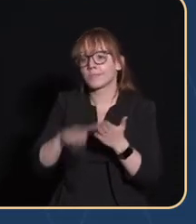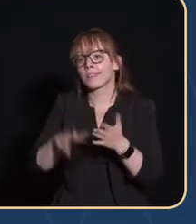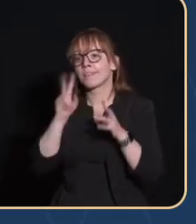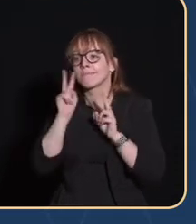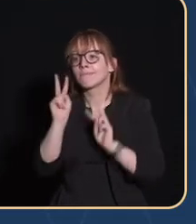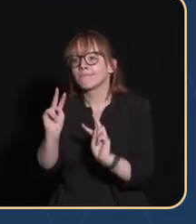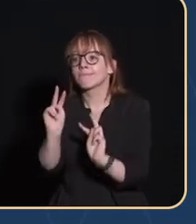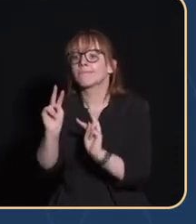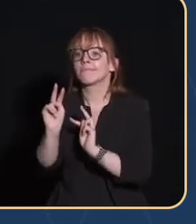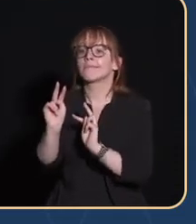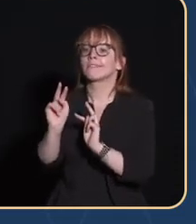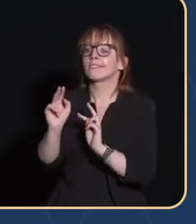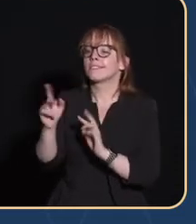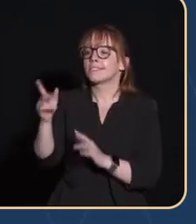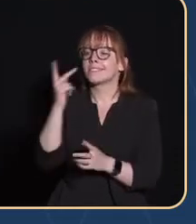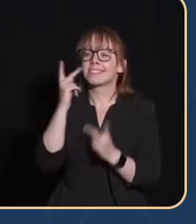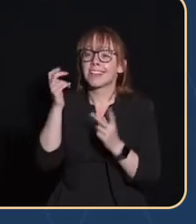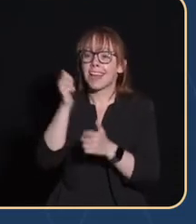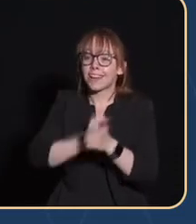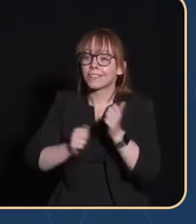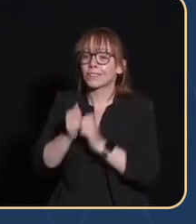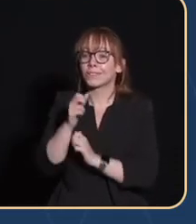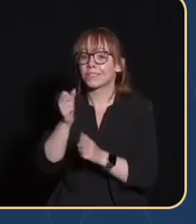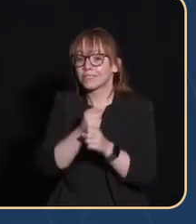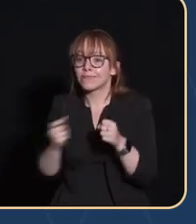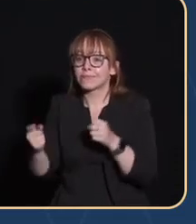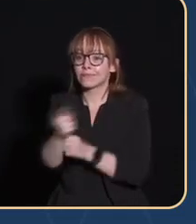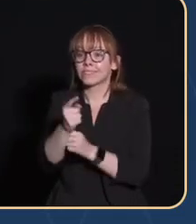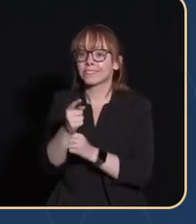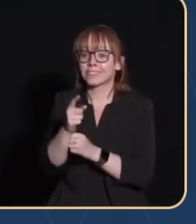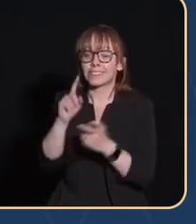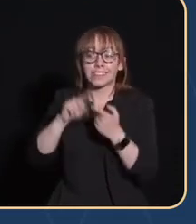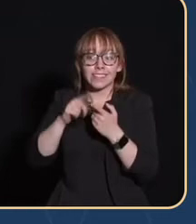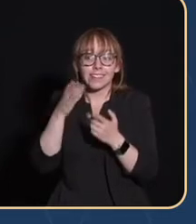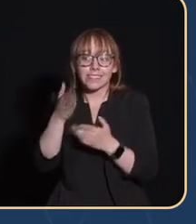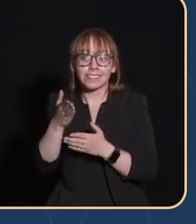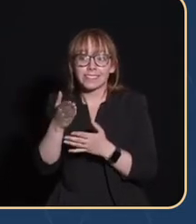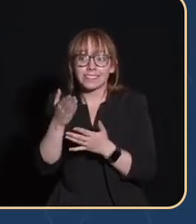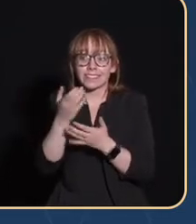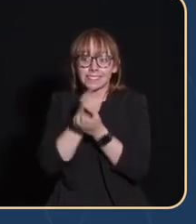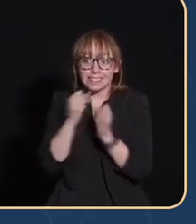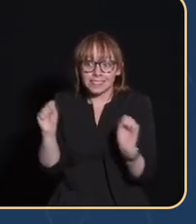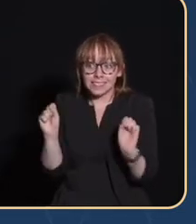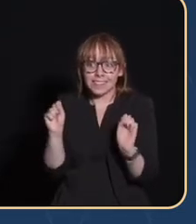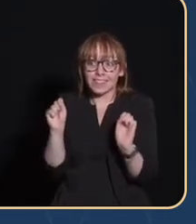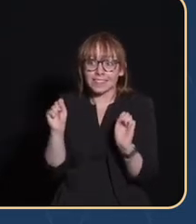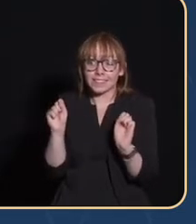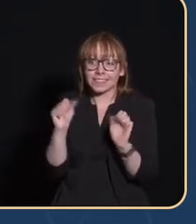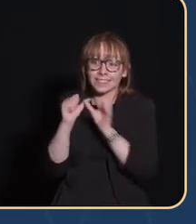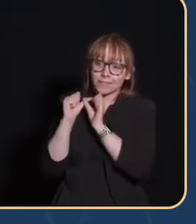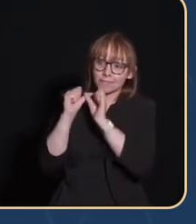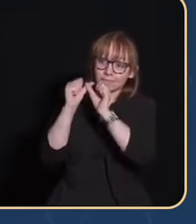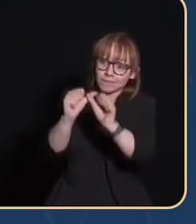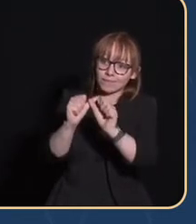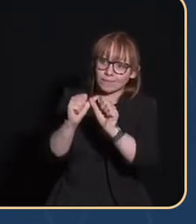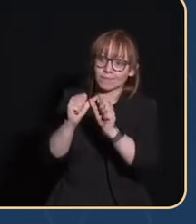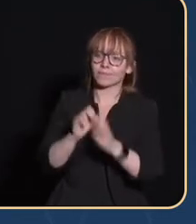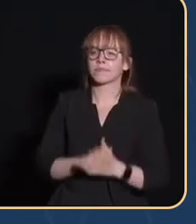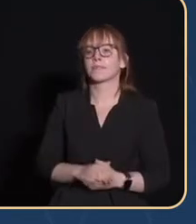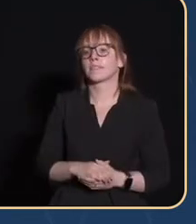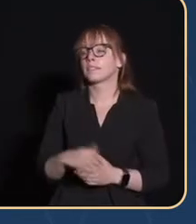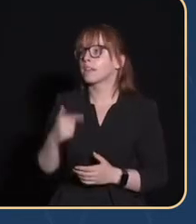forward to seeing all of you in person next year. But until then, stay safe and carry on. I have been